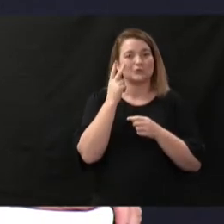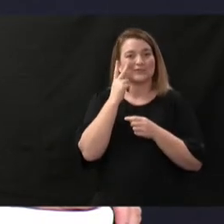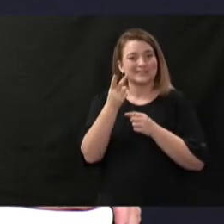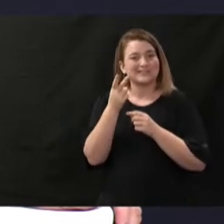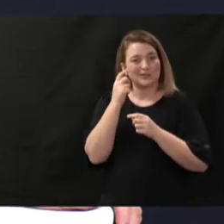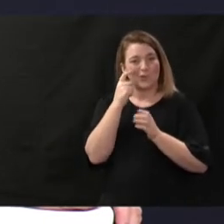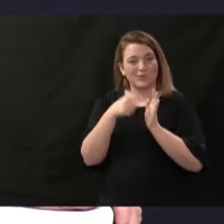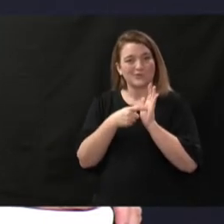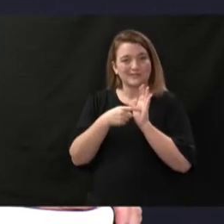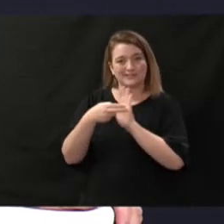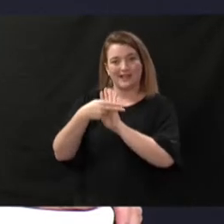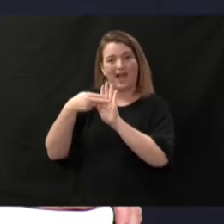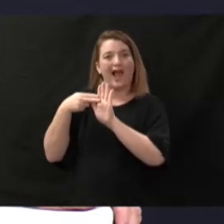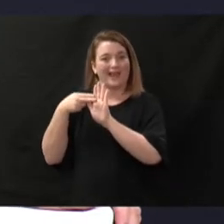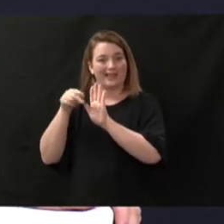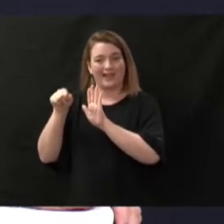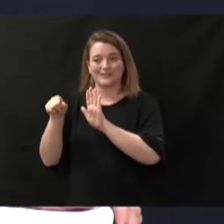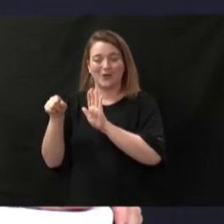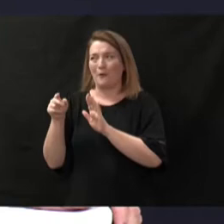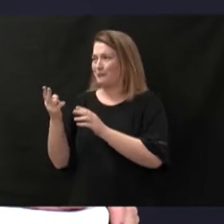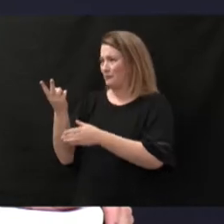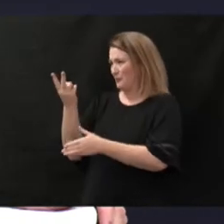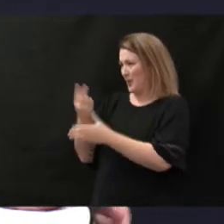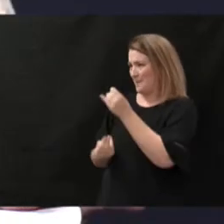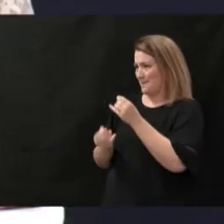So we both missed it for the same reason.